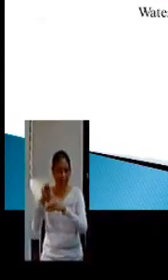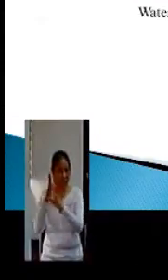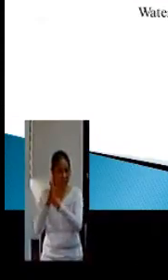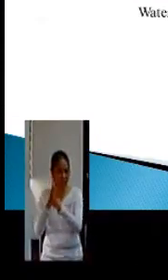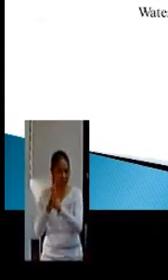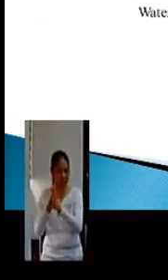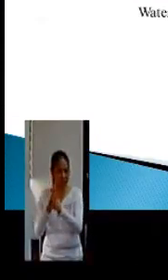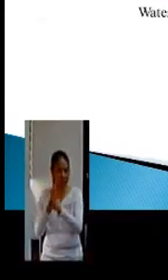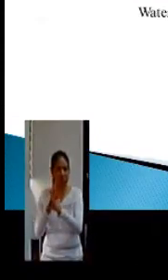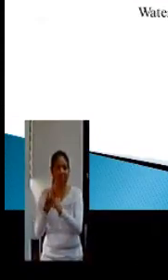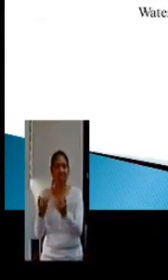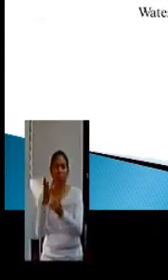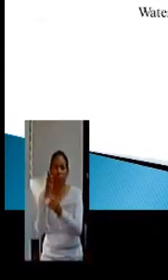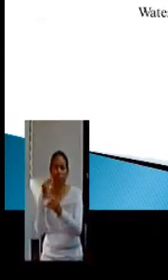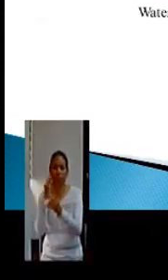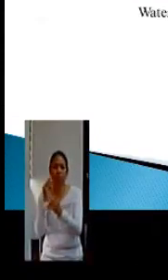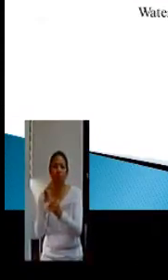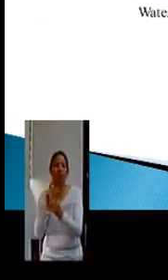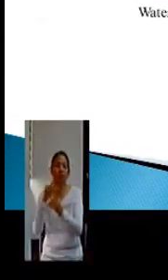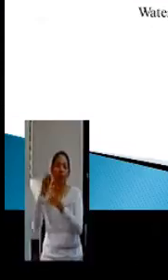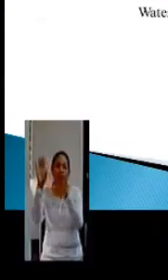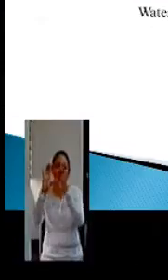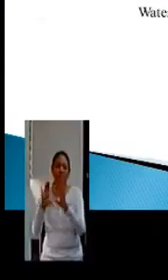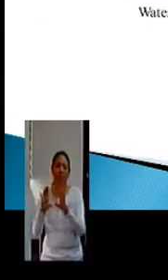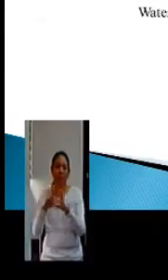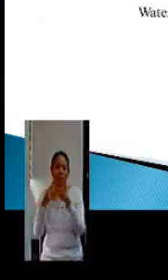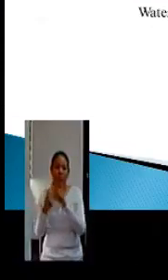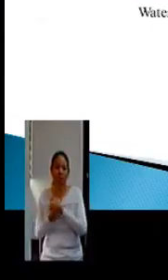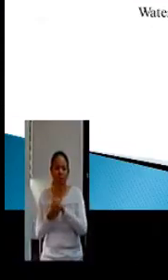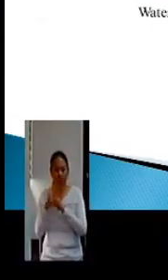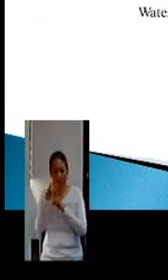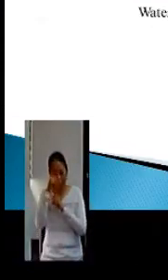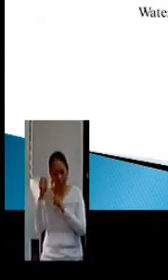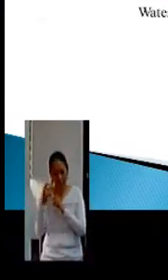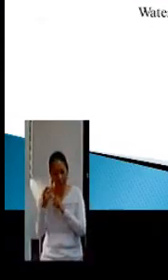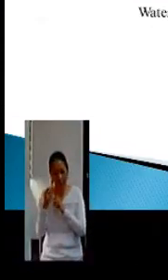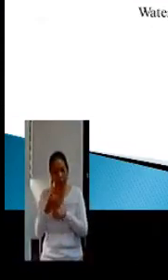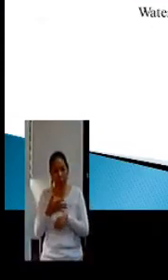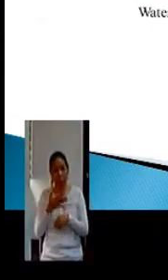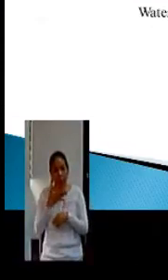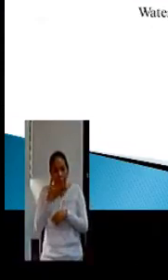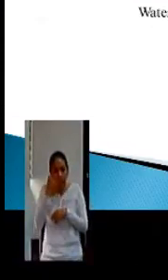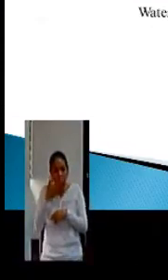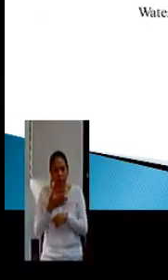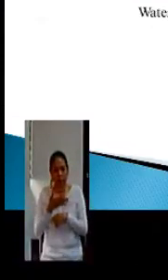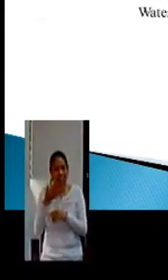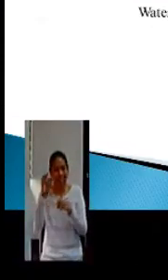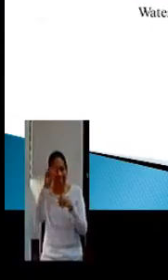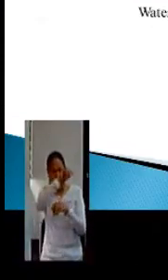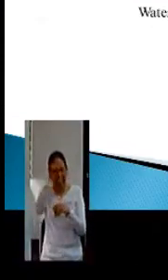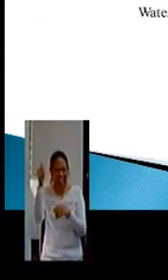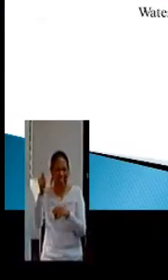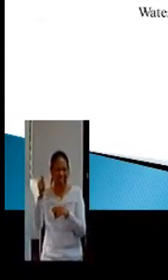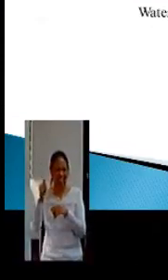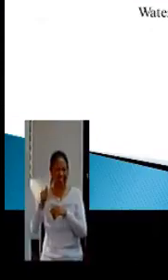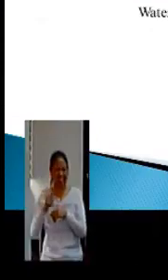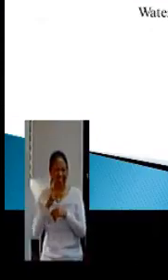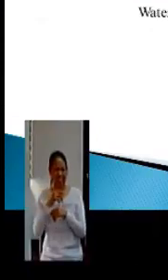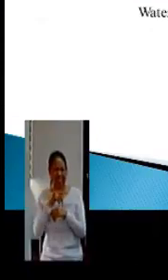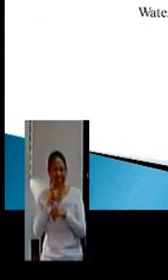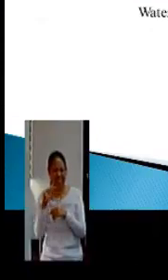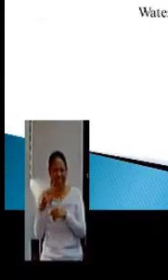climate change. Kasi we are breathing air na parang hindi sa amin. When I entered this room yesterday,